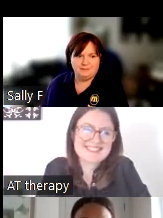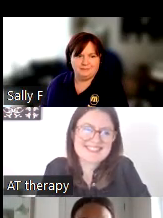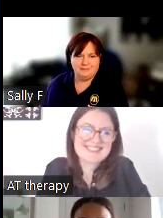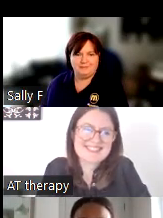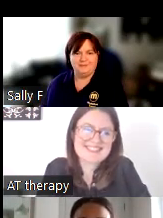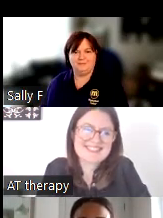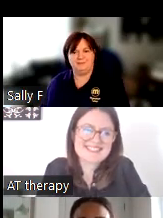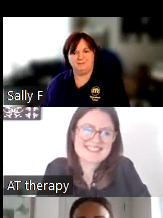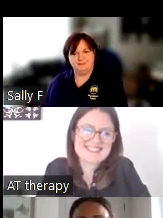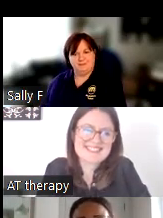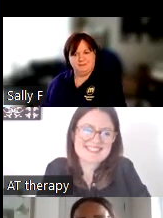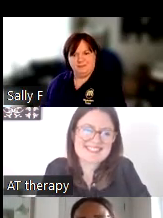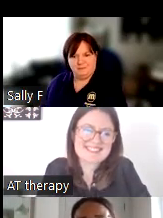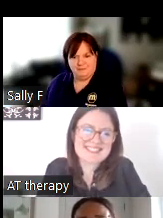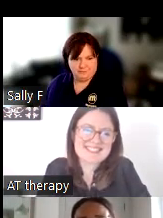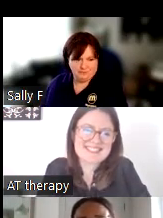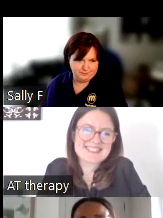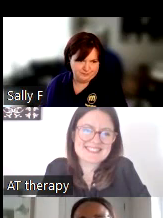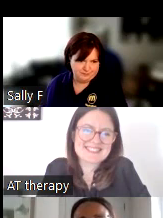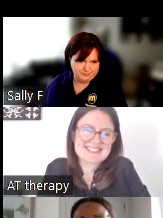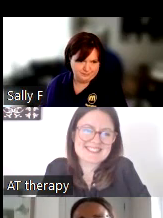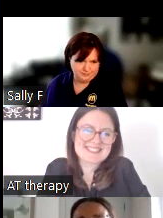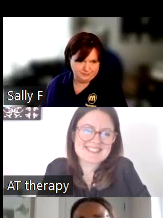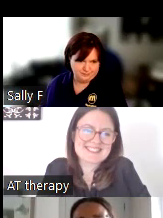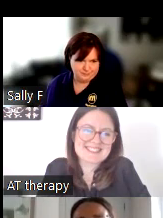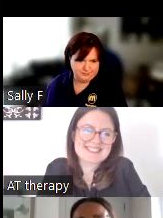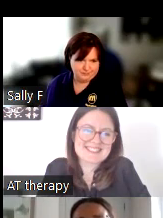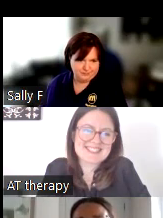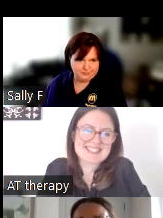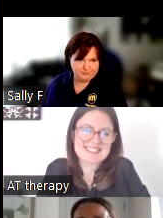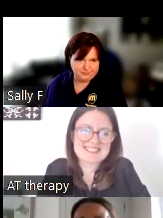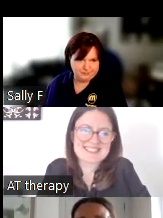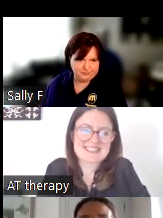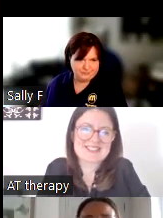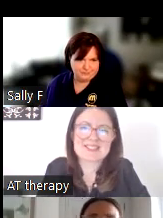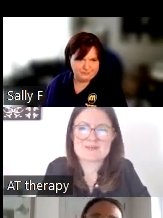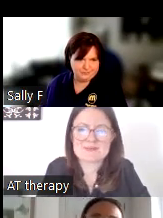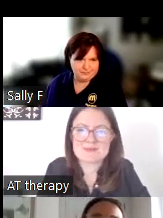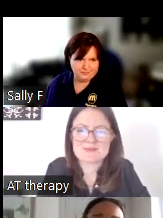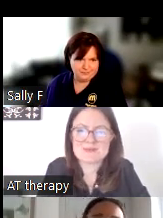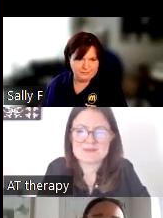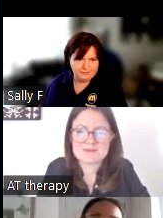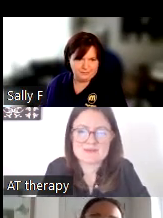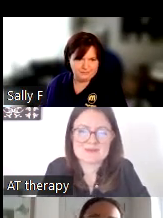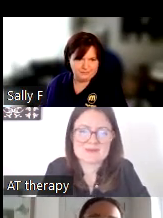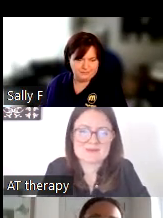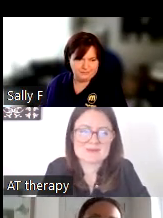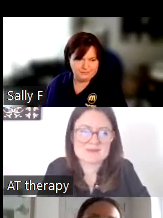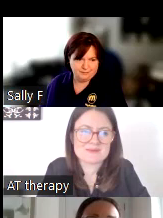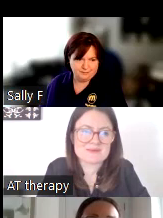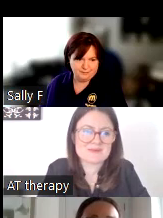2 workshop coming up, which you can see there. You can follow the barcodes, or you can email info@ATtherapy for more